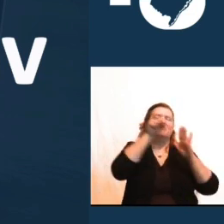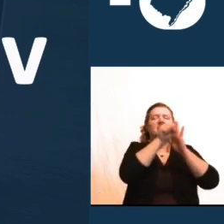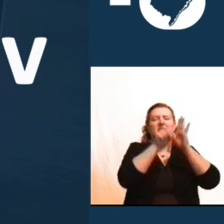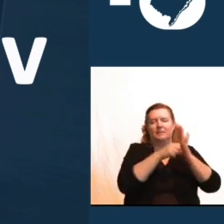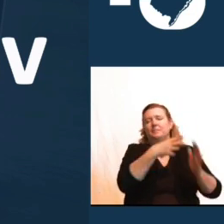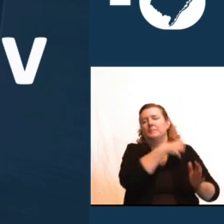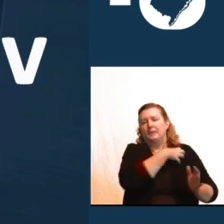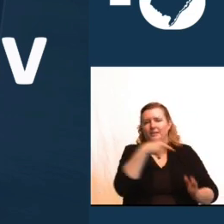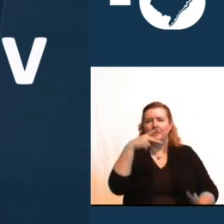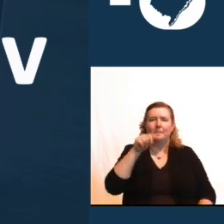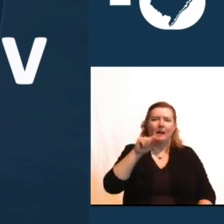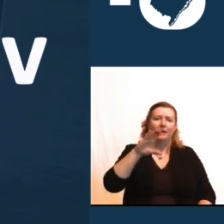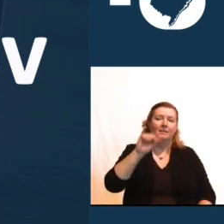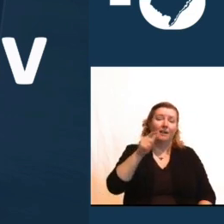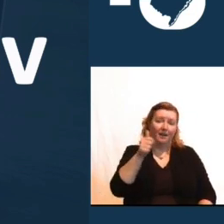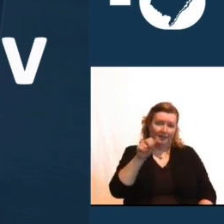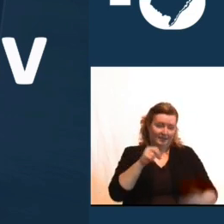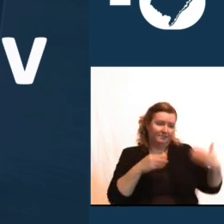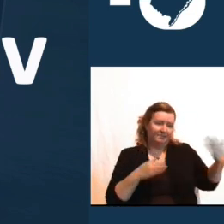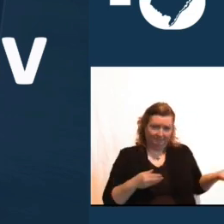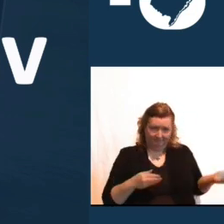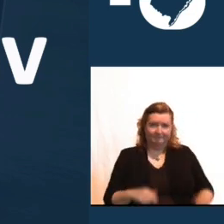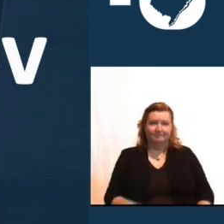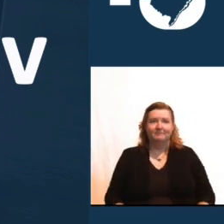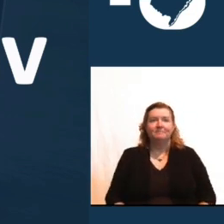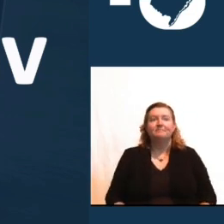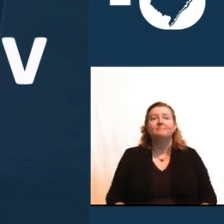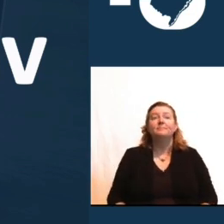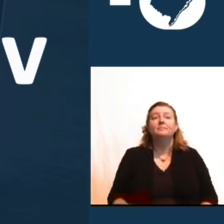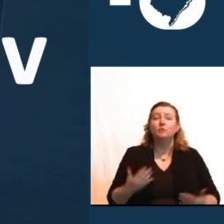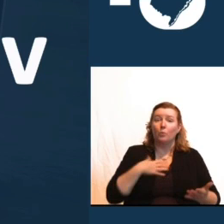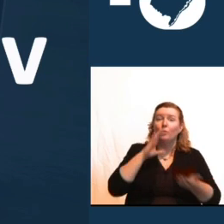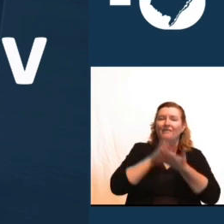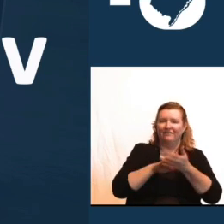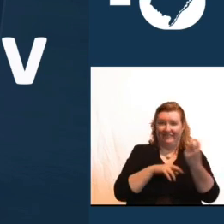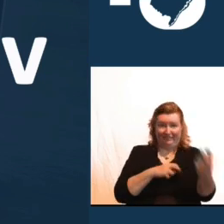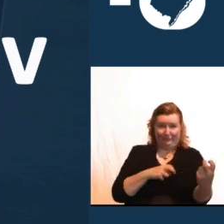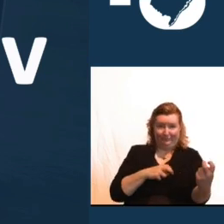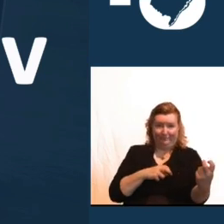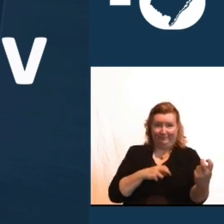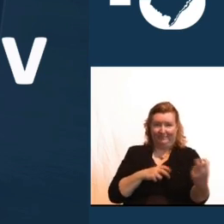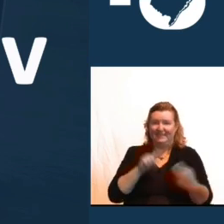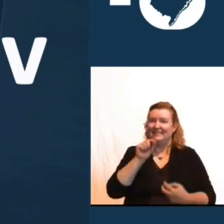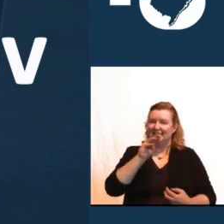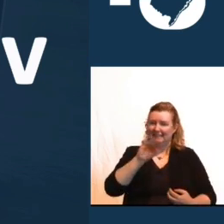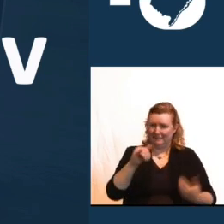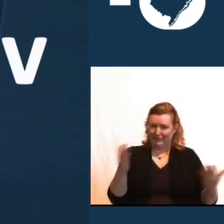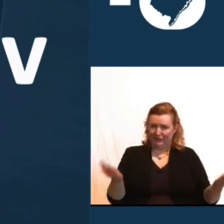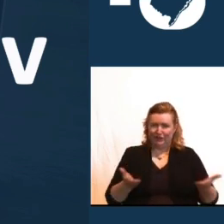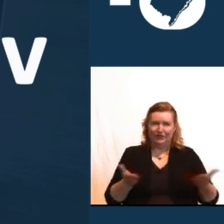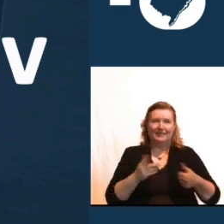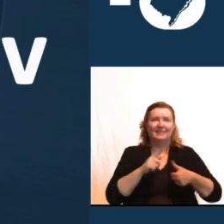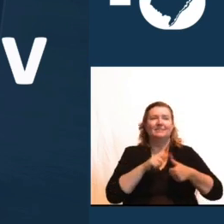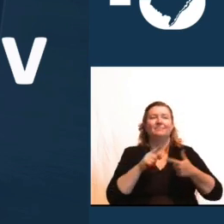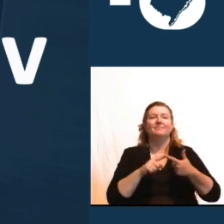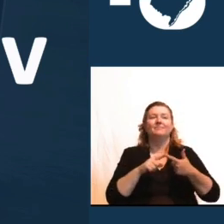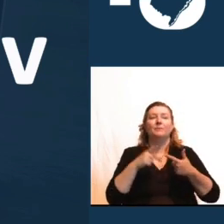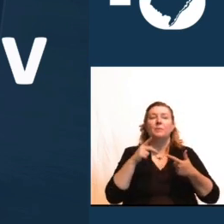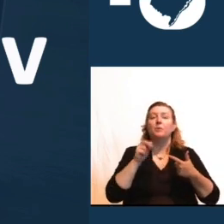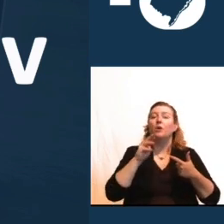got Ruth Hartnett with the microphone, Mahan Gunaratna, and we have Derek Roseman with us, and it's a treat to have him with